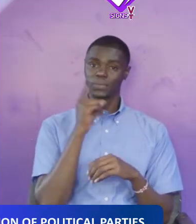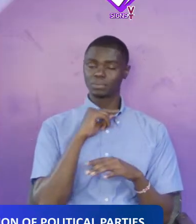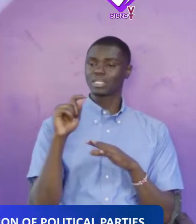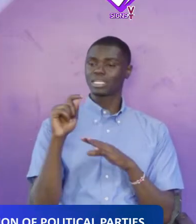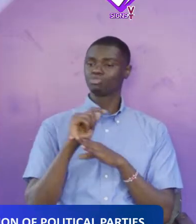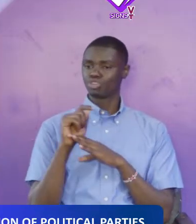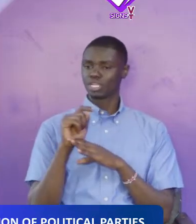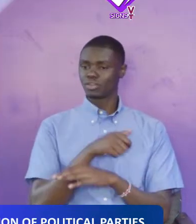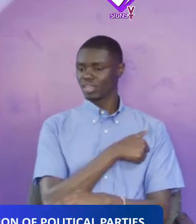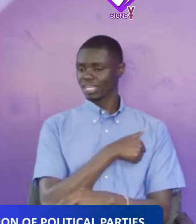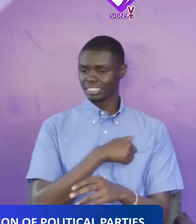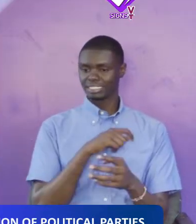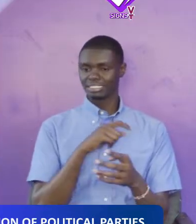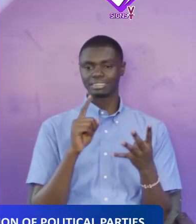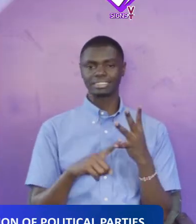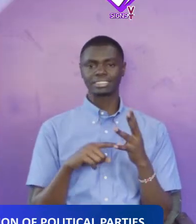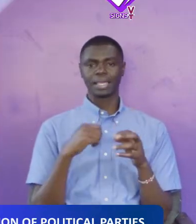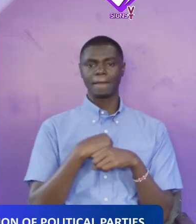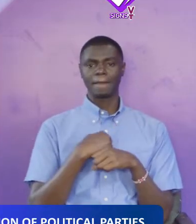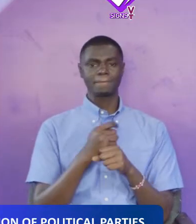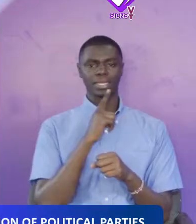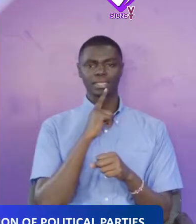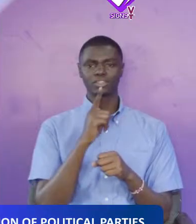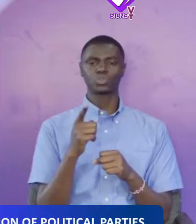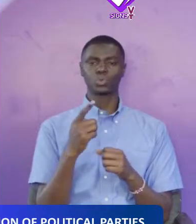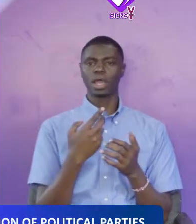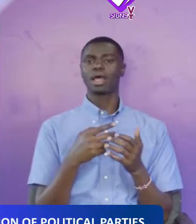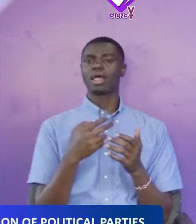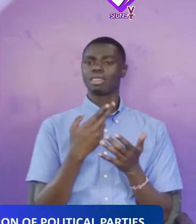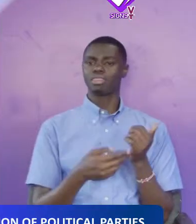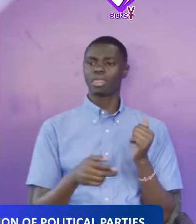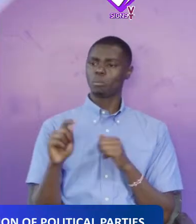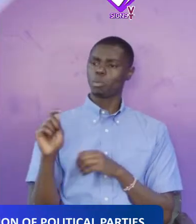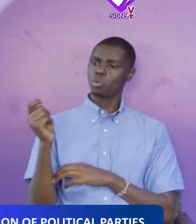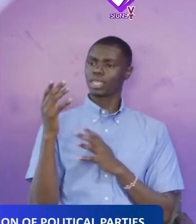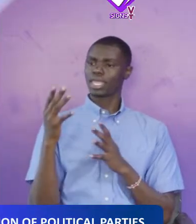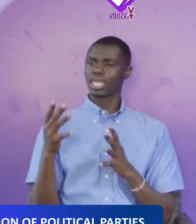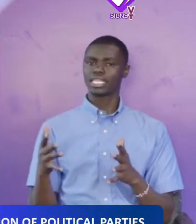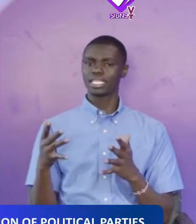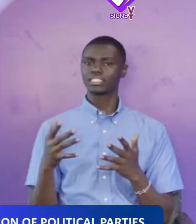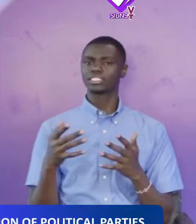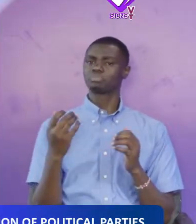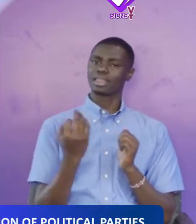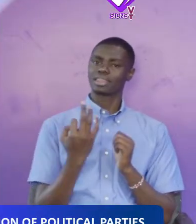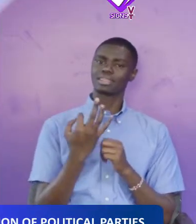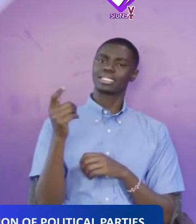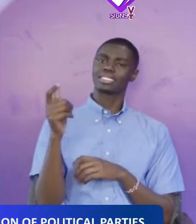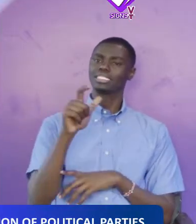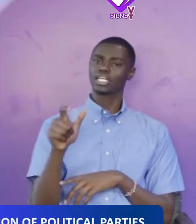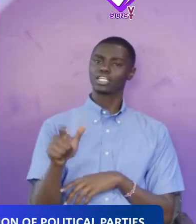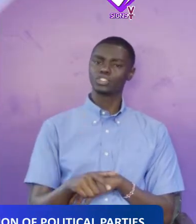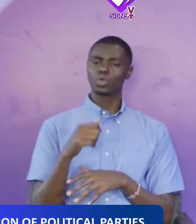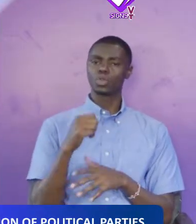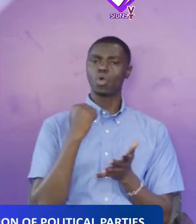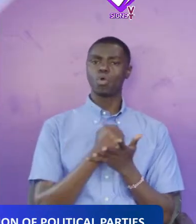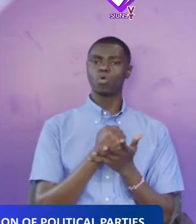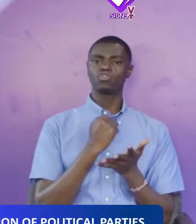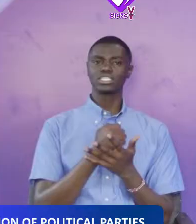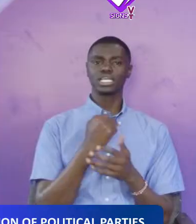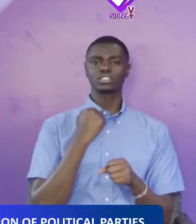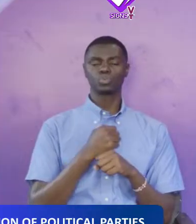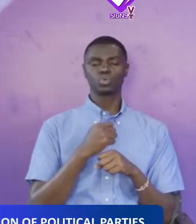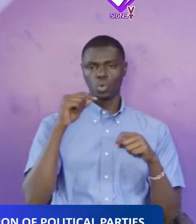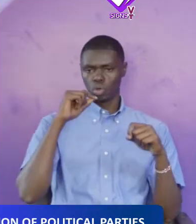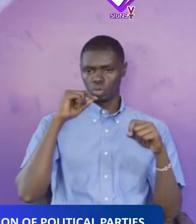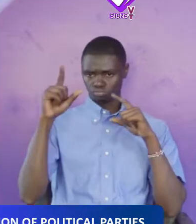of agents, making sure that both Kenyans in the 13 regions, our officers conduct